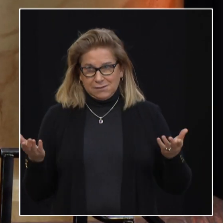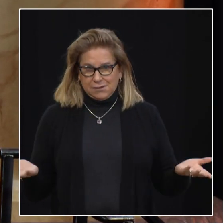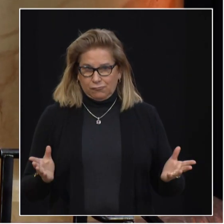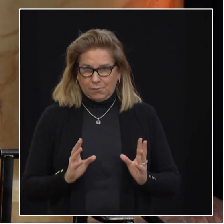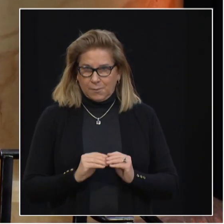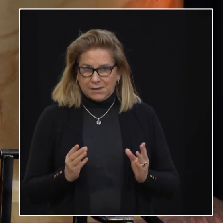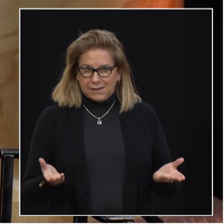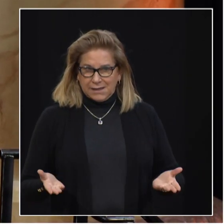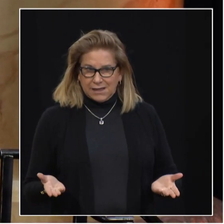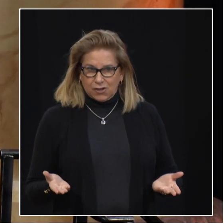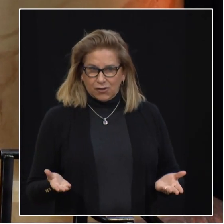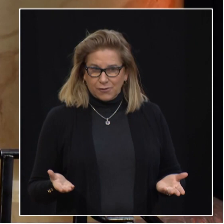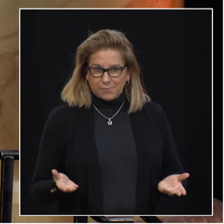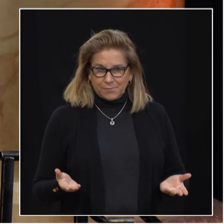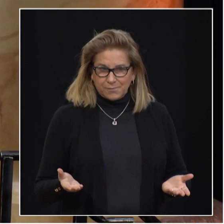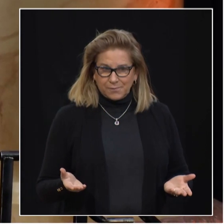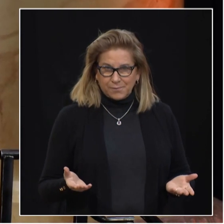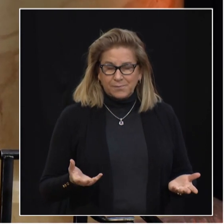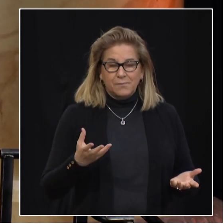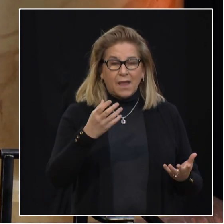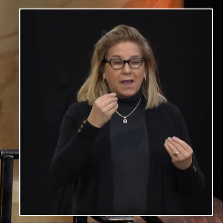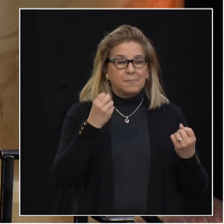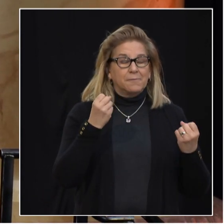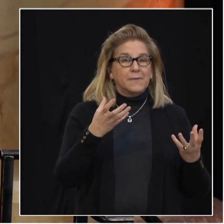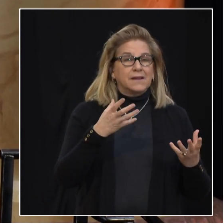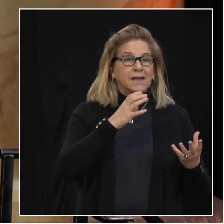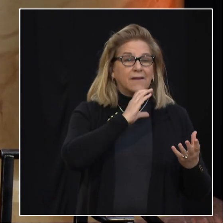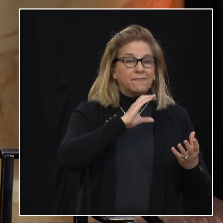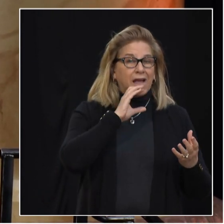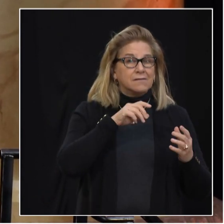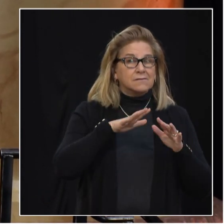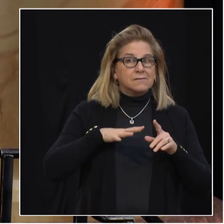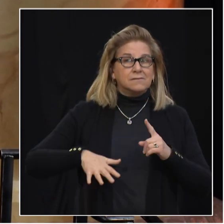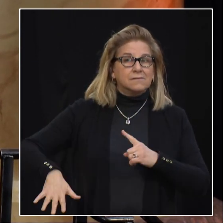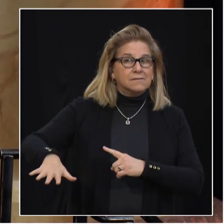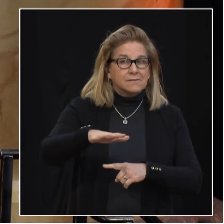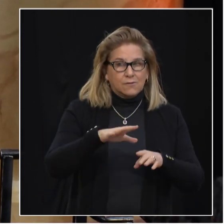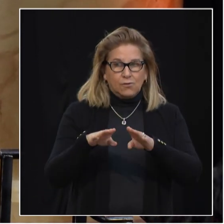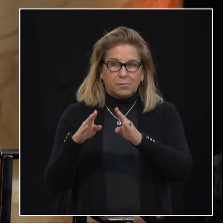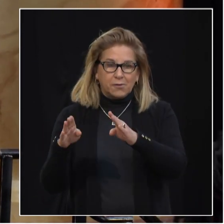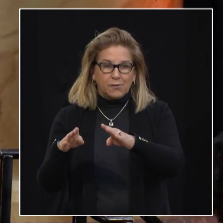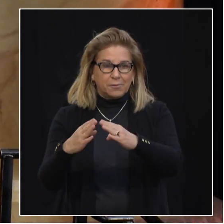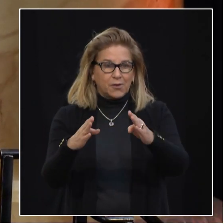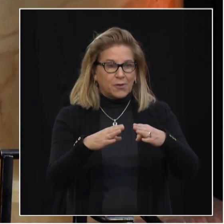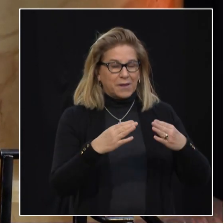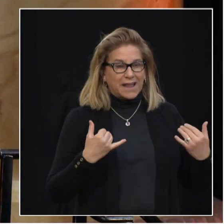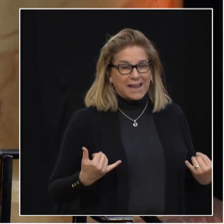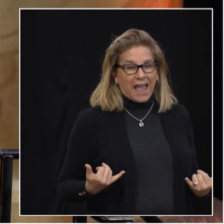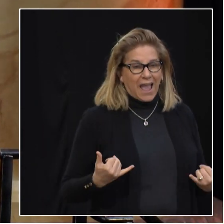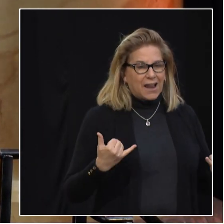it is now my great pleasure and honor to welcome Mayor Muriel Bowser.